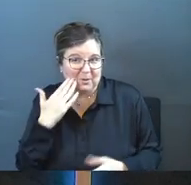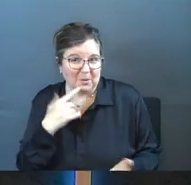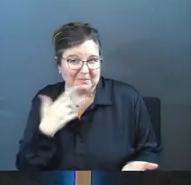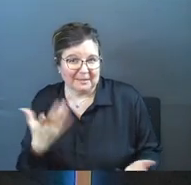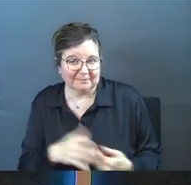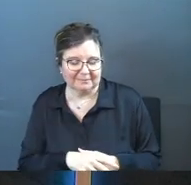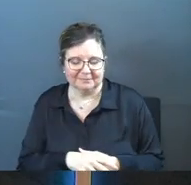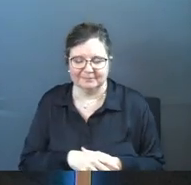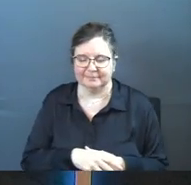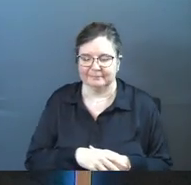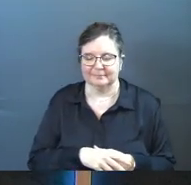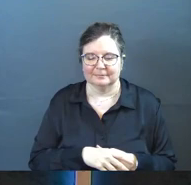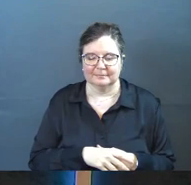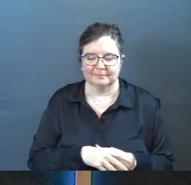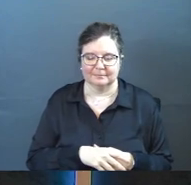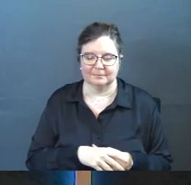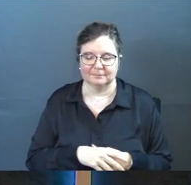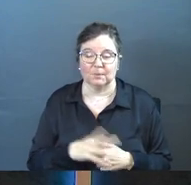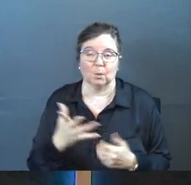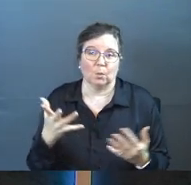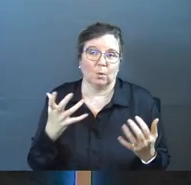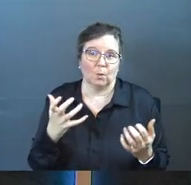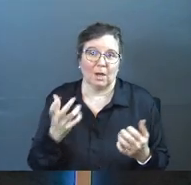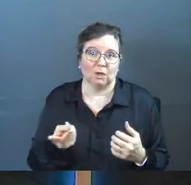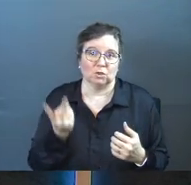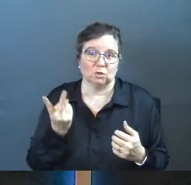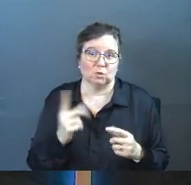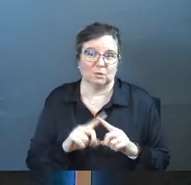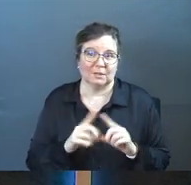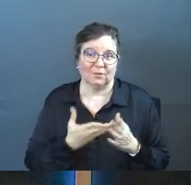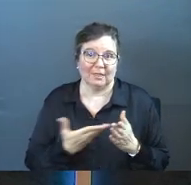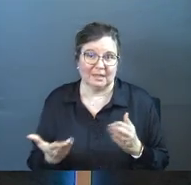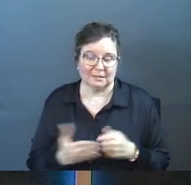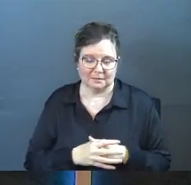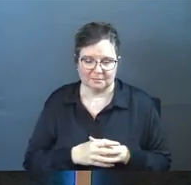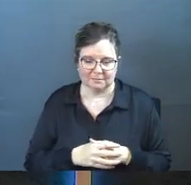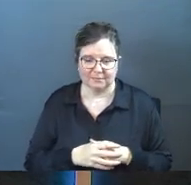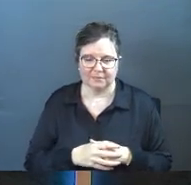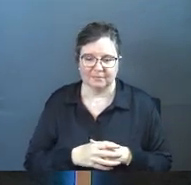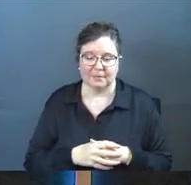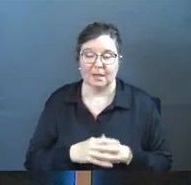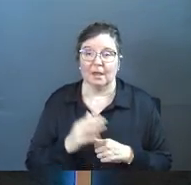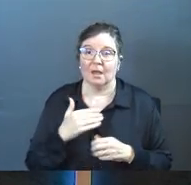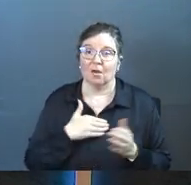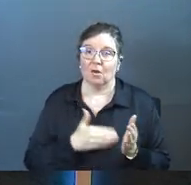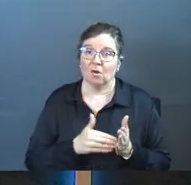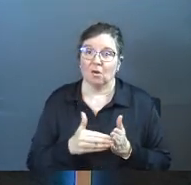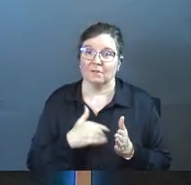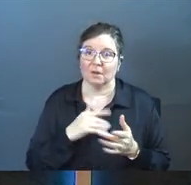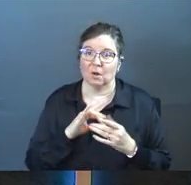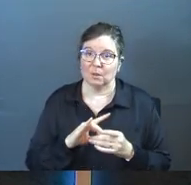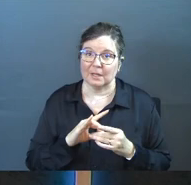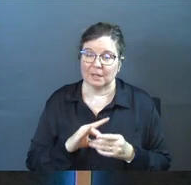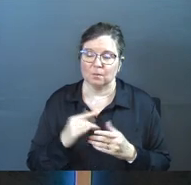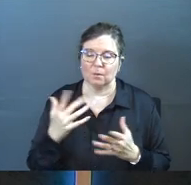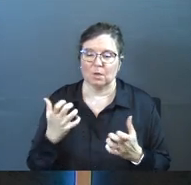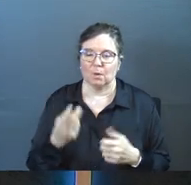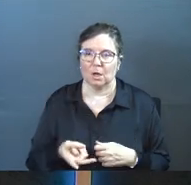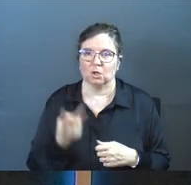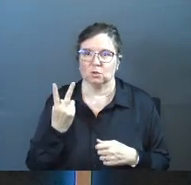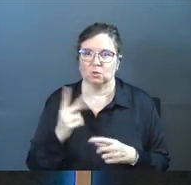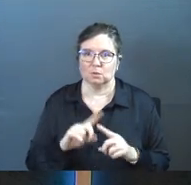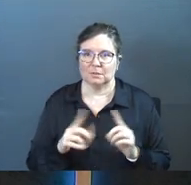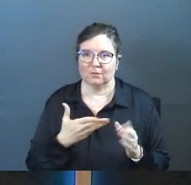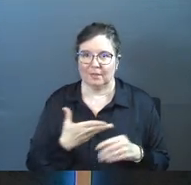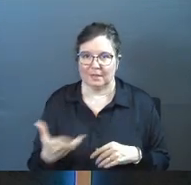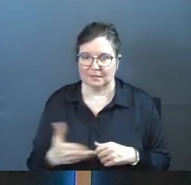what I'm saying? We wanted two different things. And often in our relationships, we want two